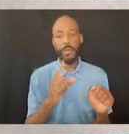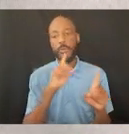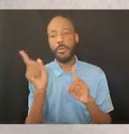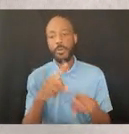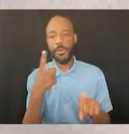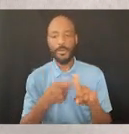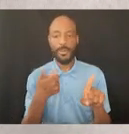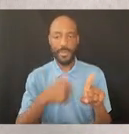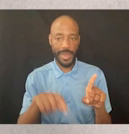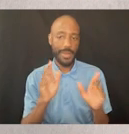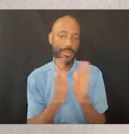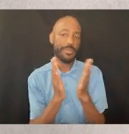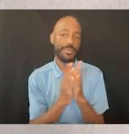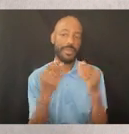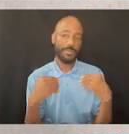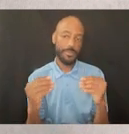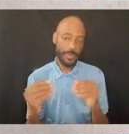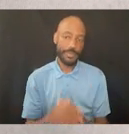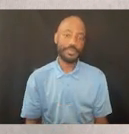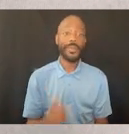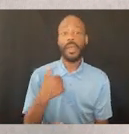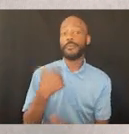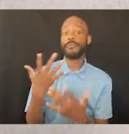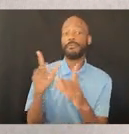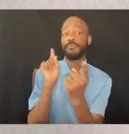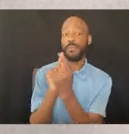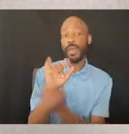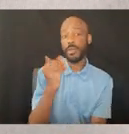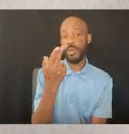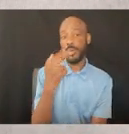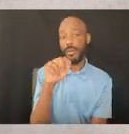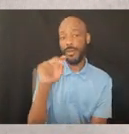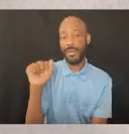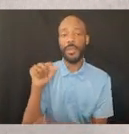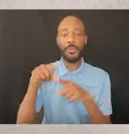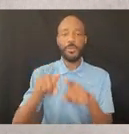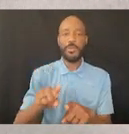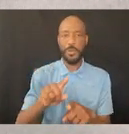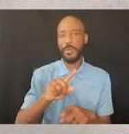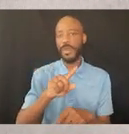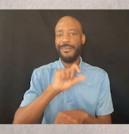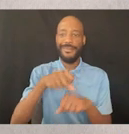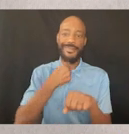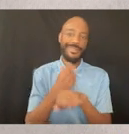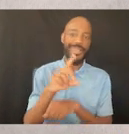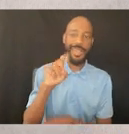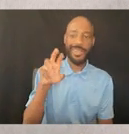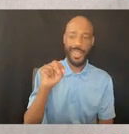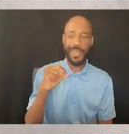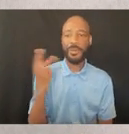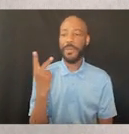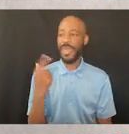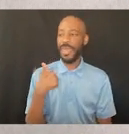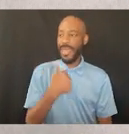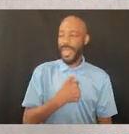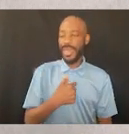I met Johanna when we were in the middle of lockdown, and we did a socially distant photo shoot